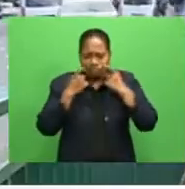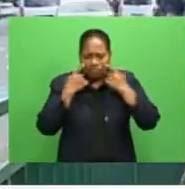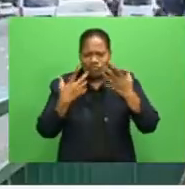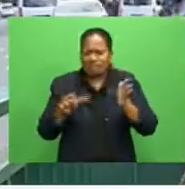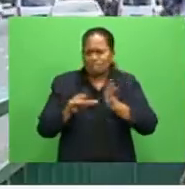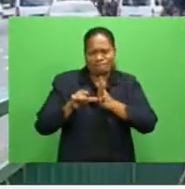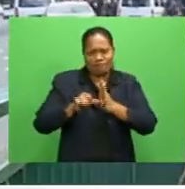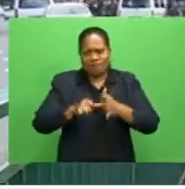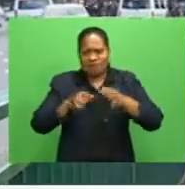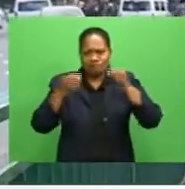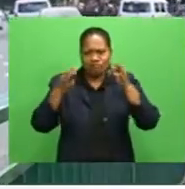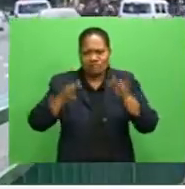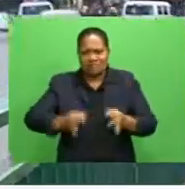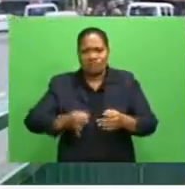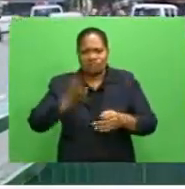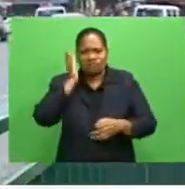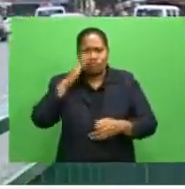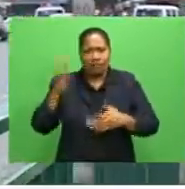for school closure.